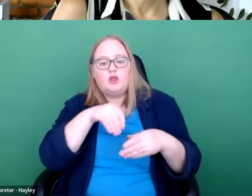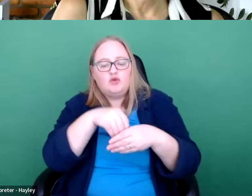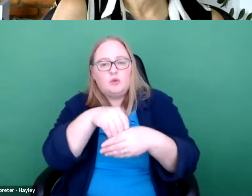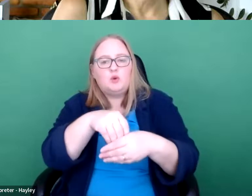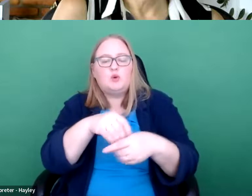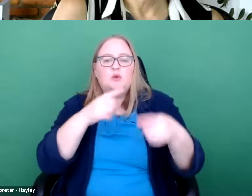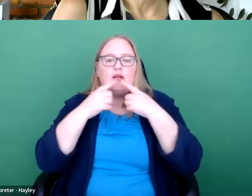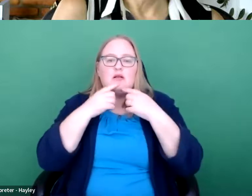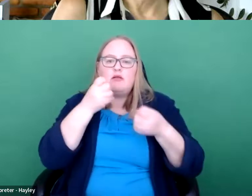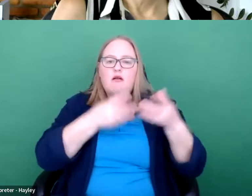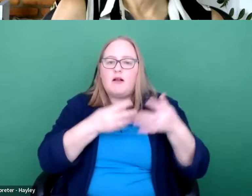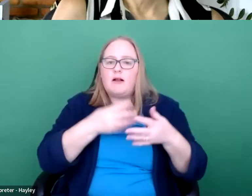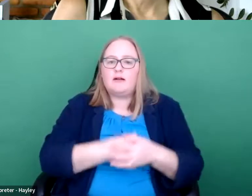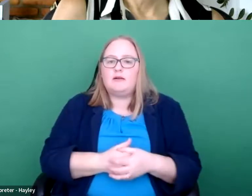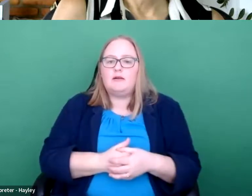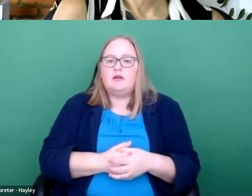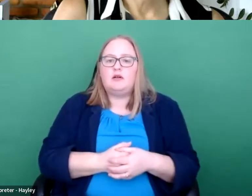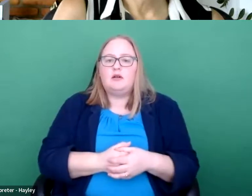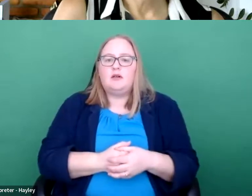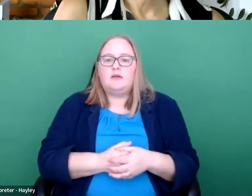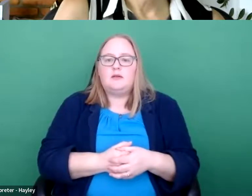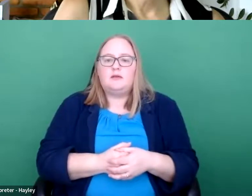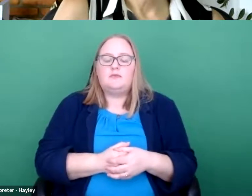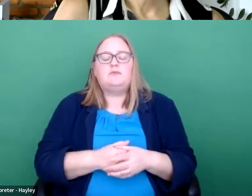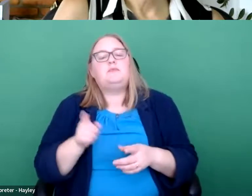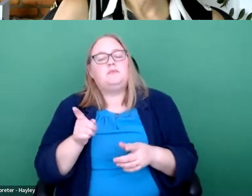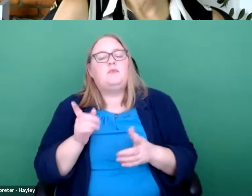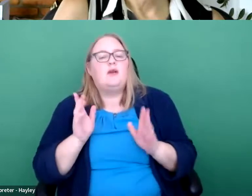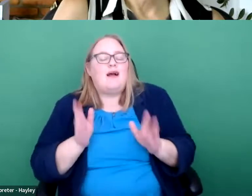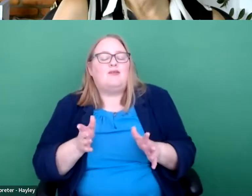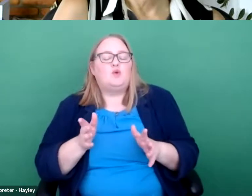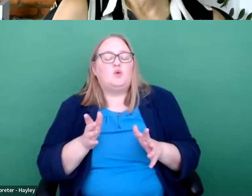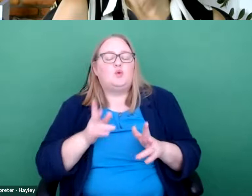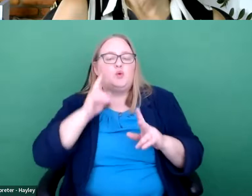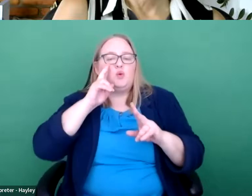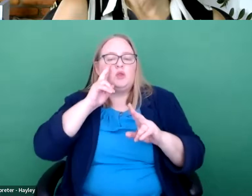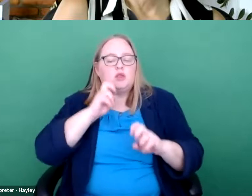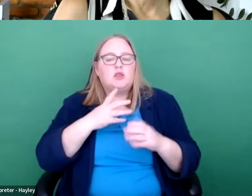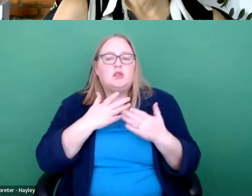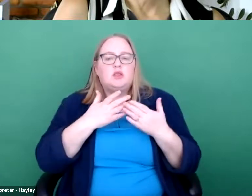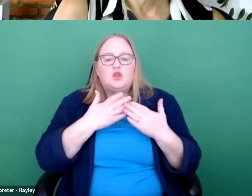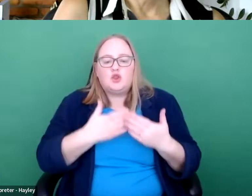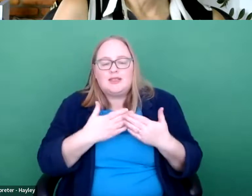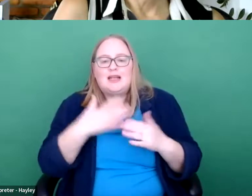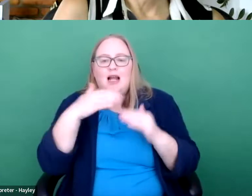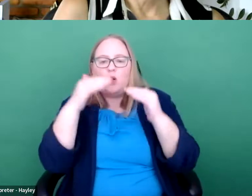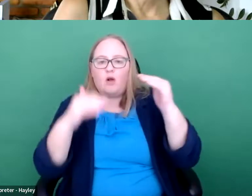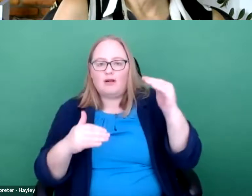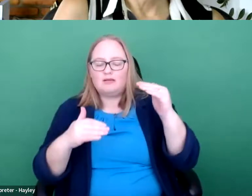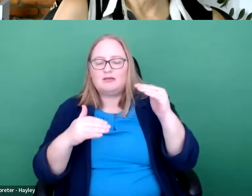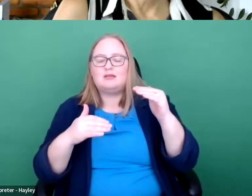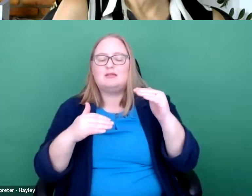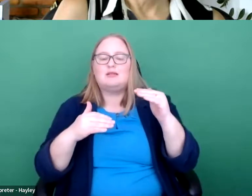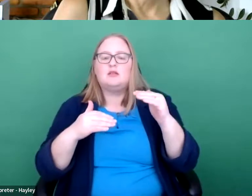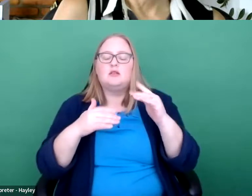don't, you have to also study inequalities in the kind of basic sense of access. Without access,